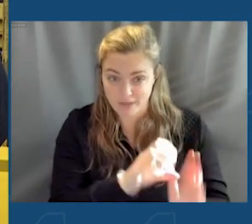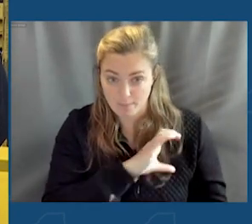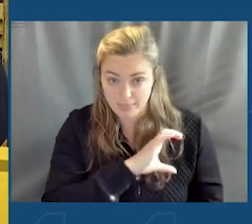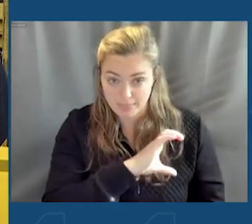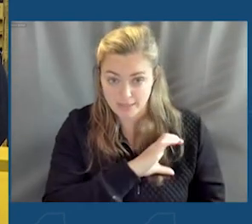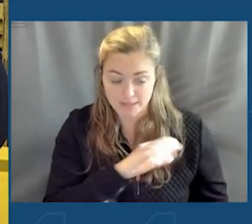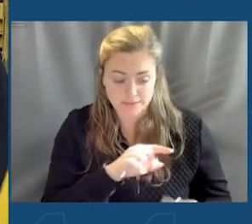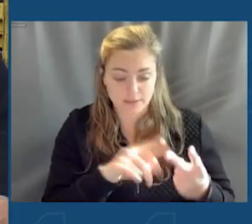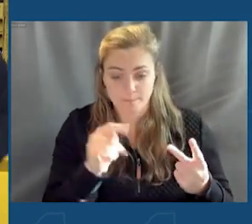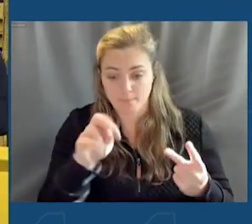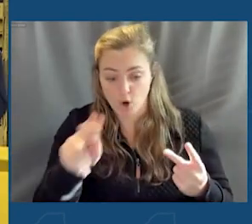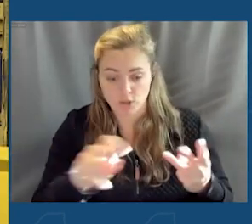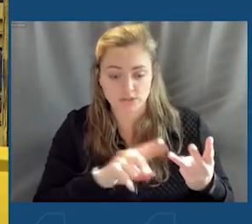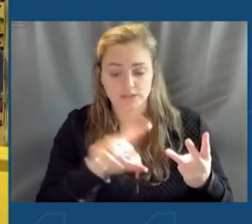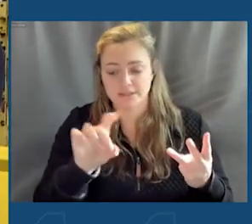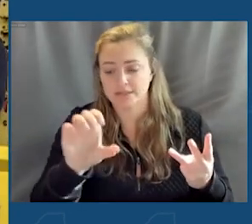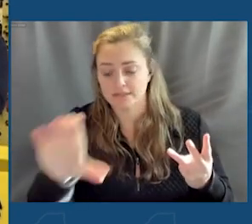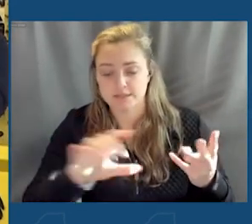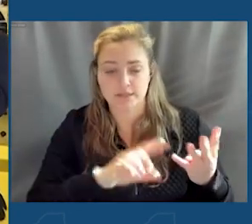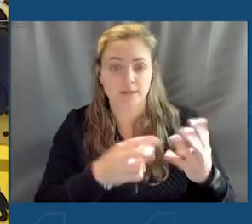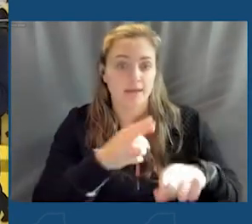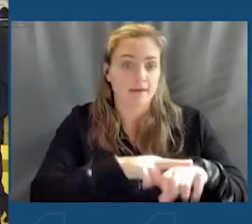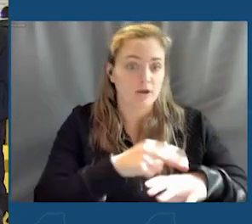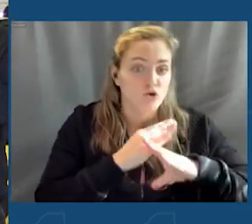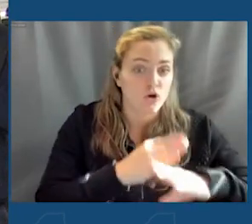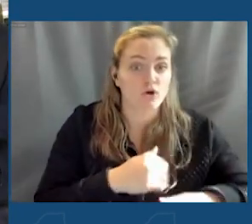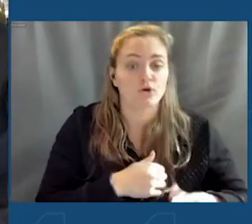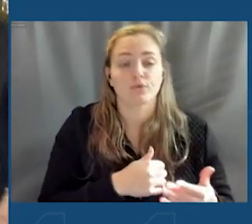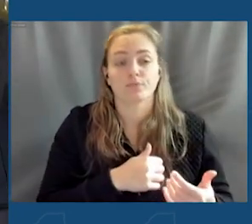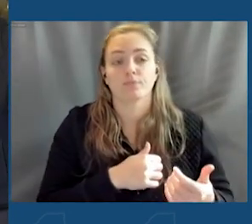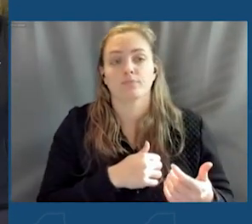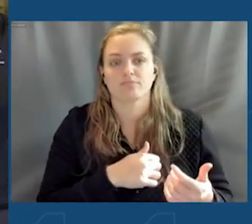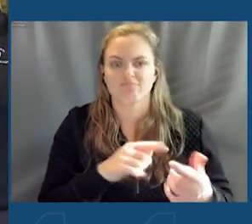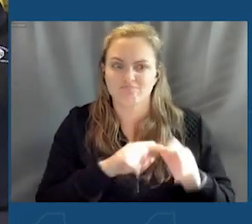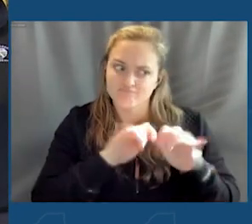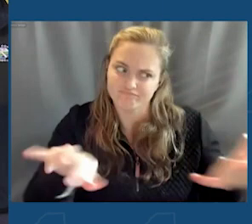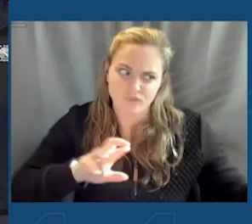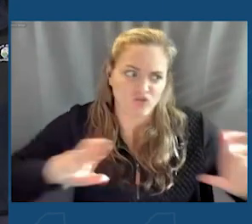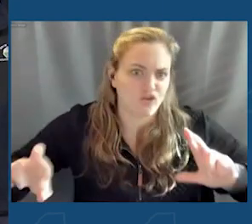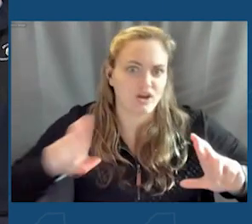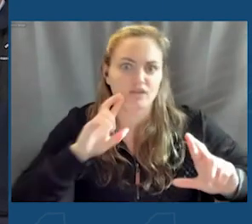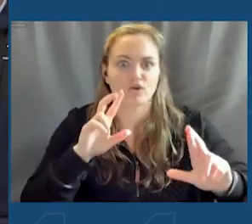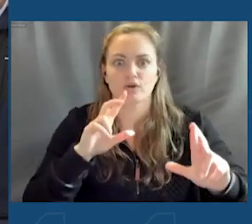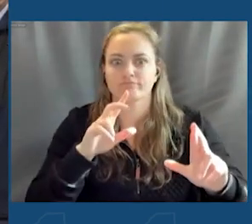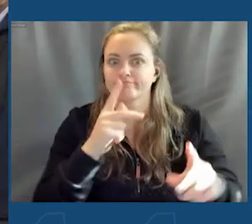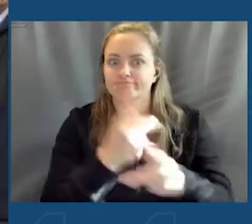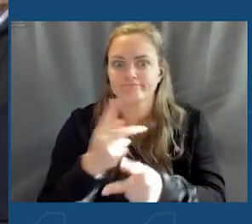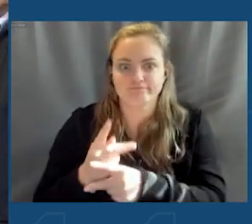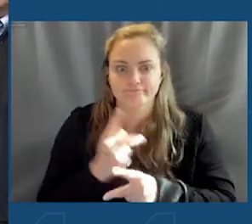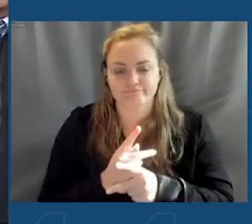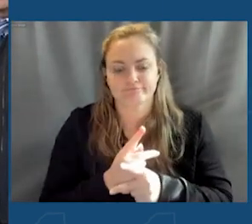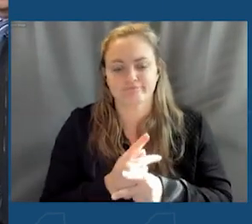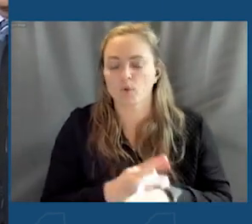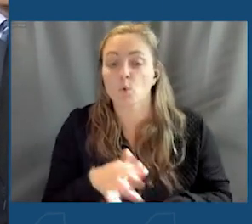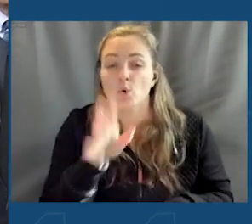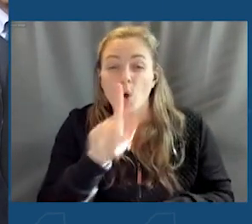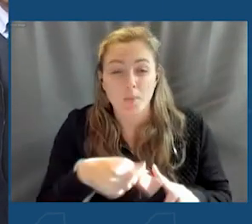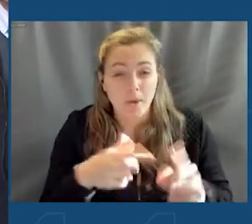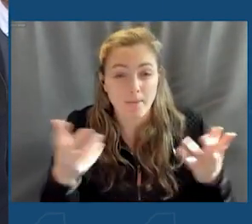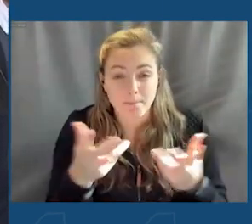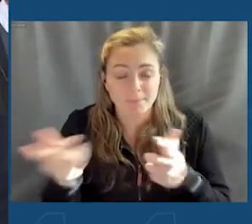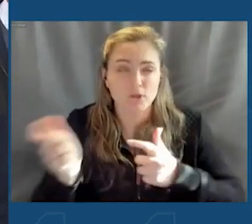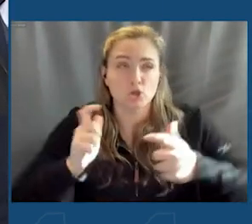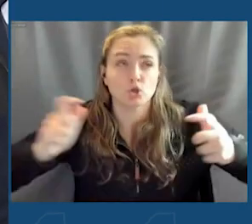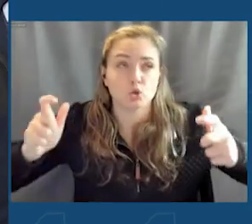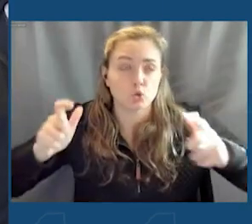DEC, National Guard. National Guard is deployed and ready to go as well. So what we're talking about is a